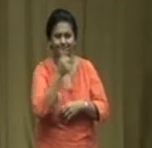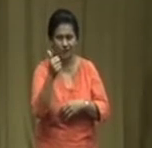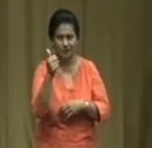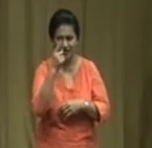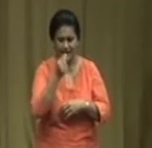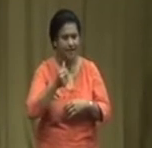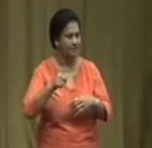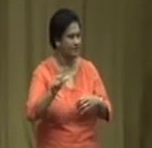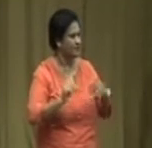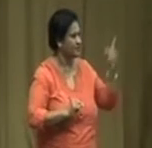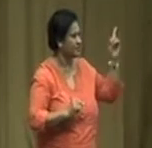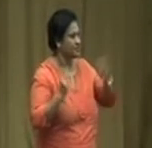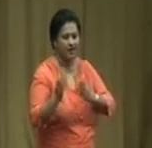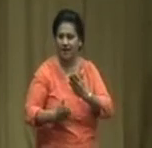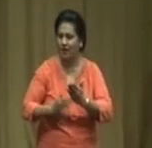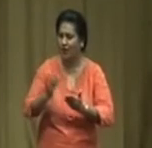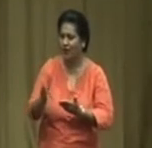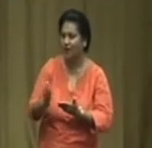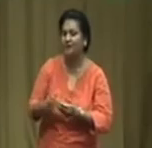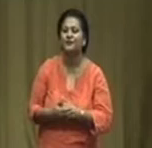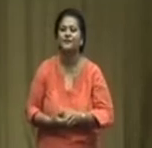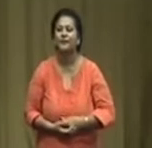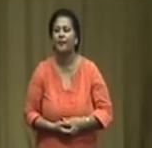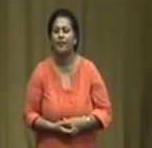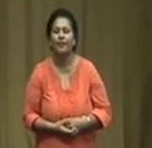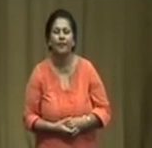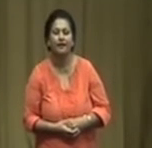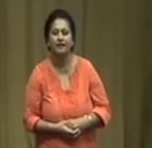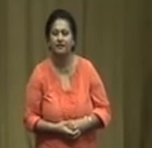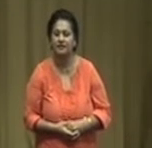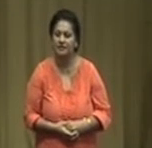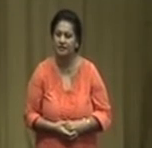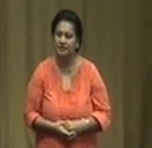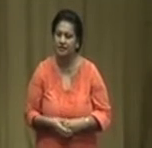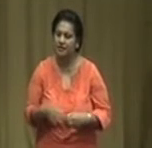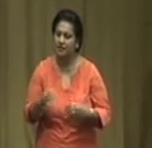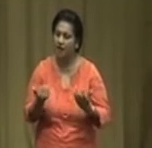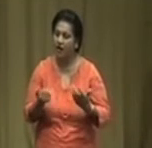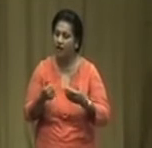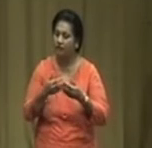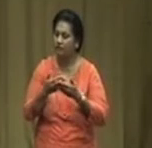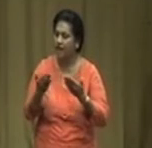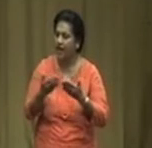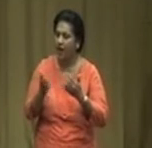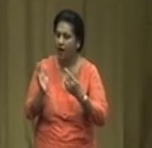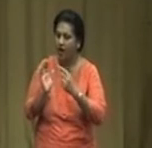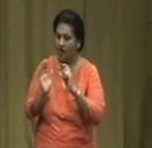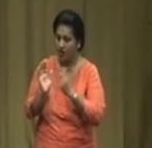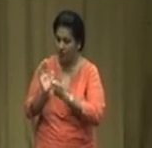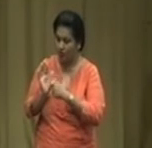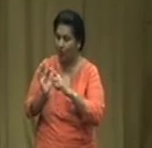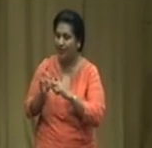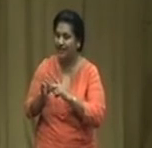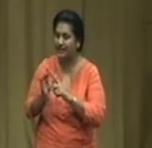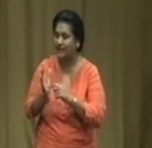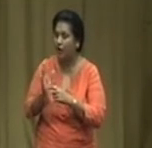attractive award. What I should point out is how our credit transfer and course articulation system